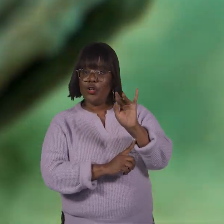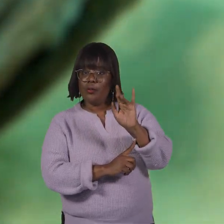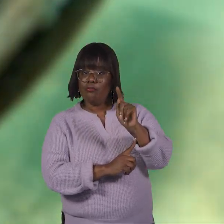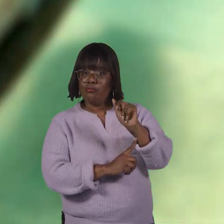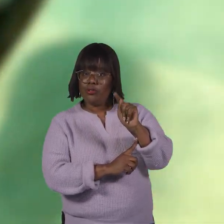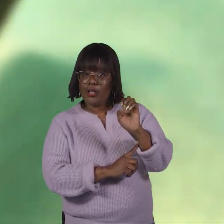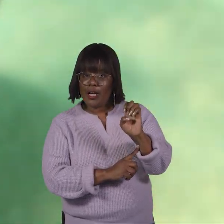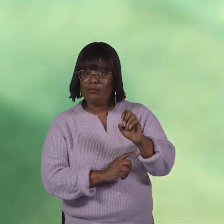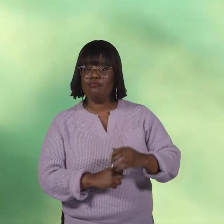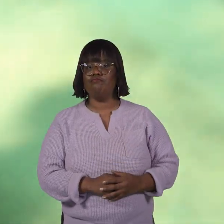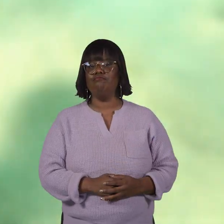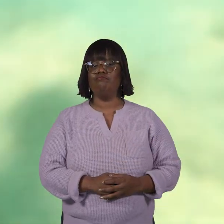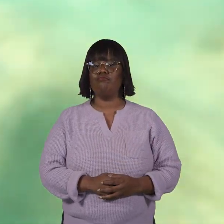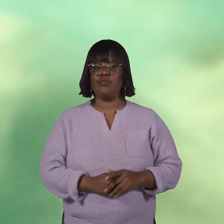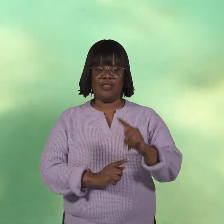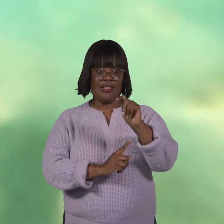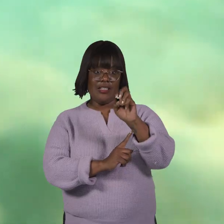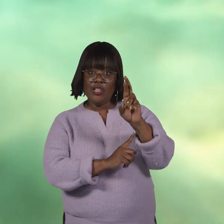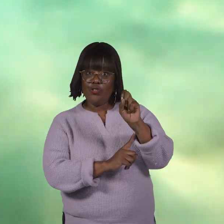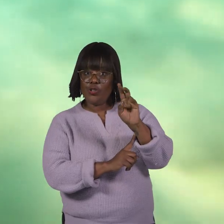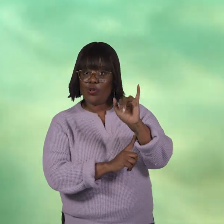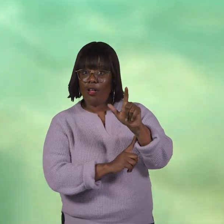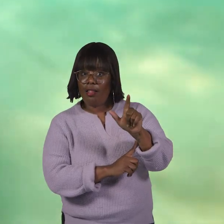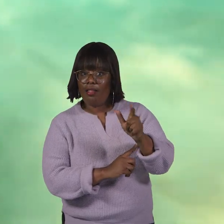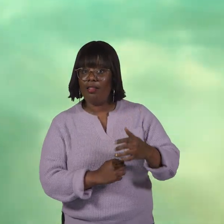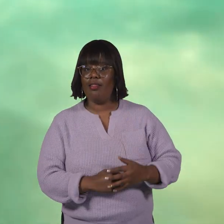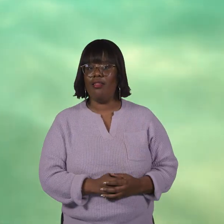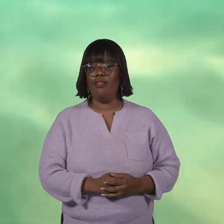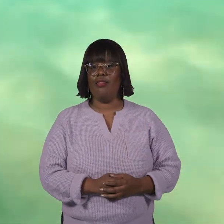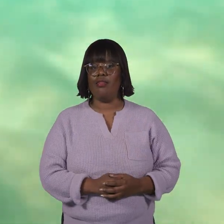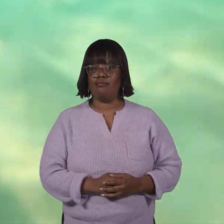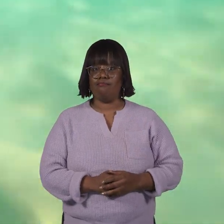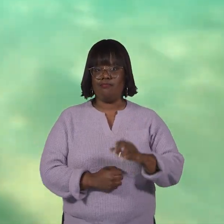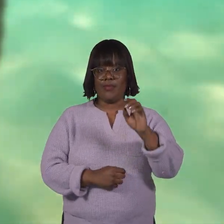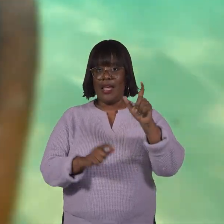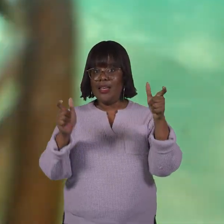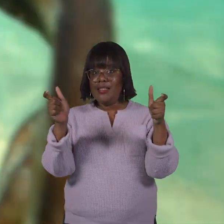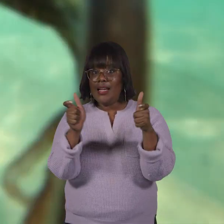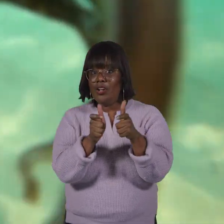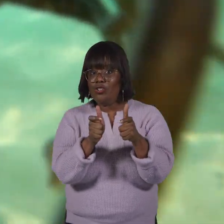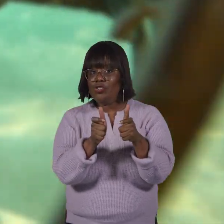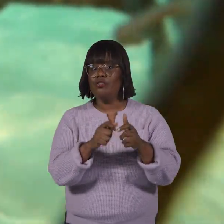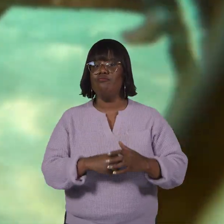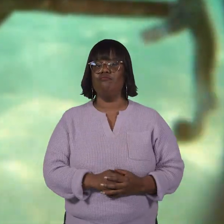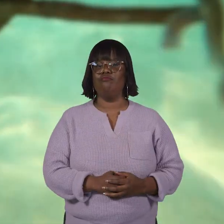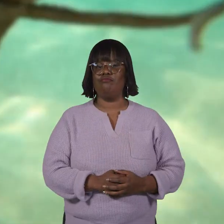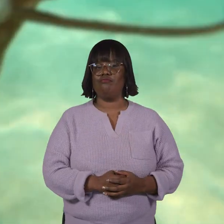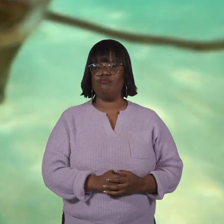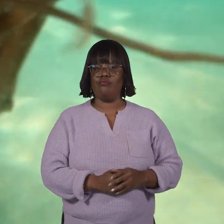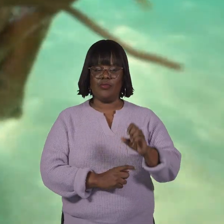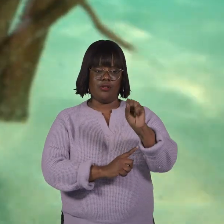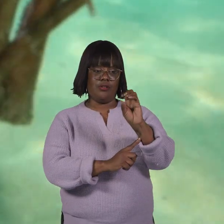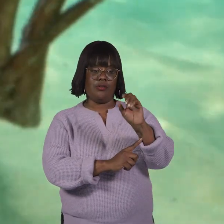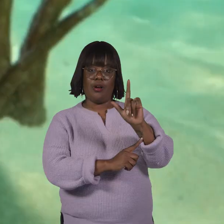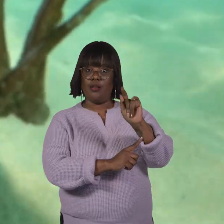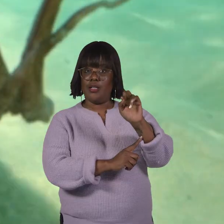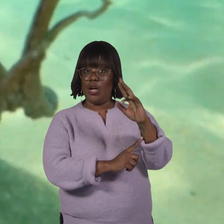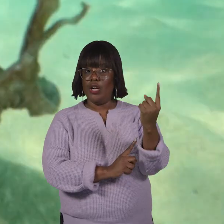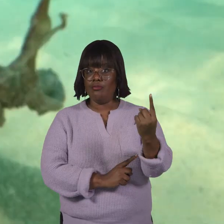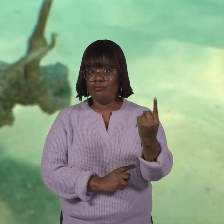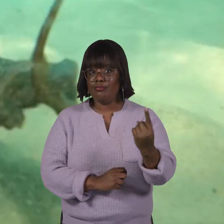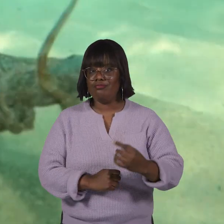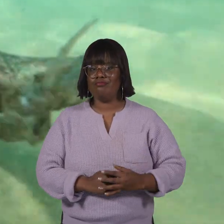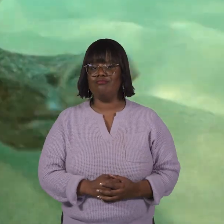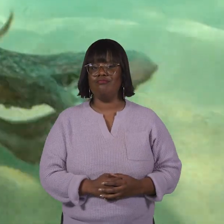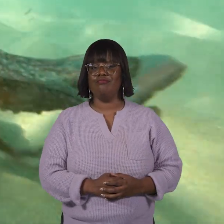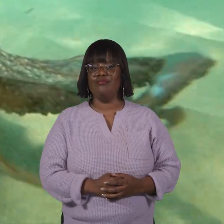Vertebrate. C. Terrestrial. D. Endangered. E. Solitary.